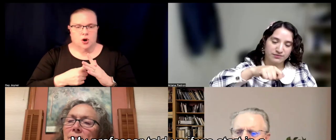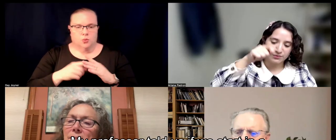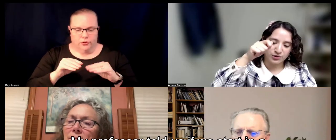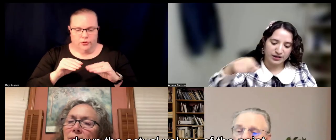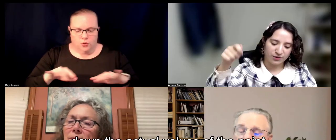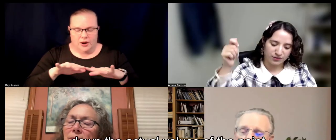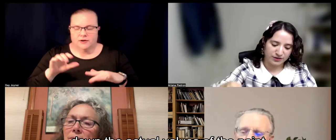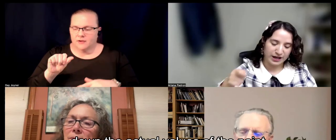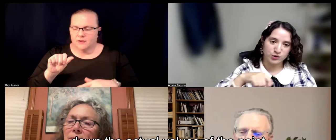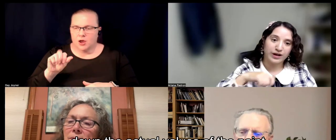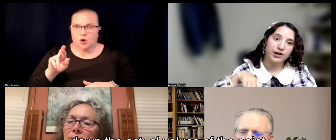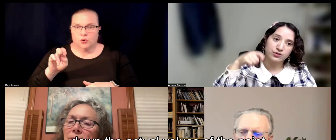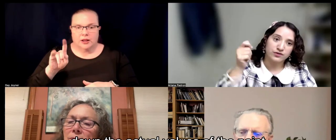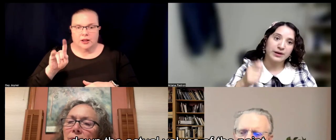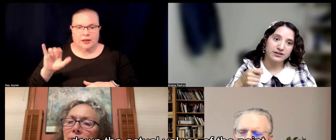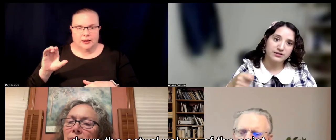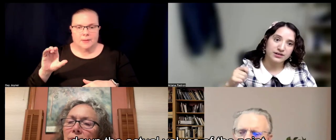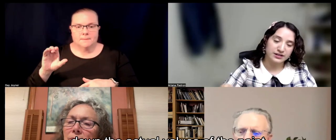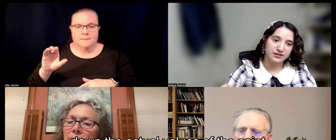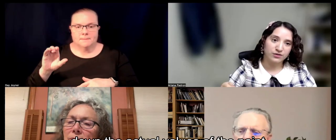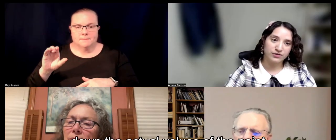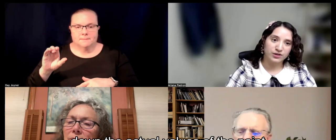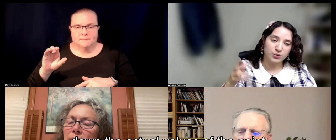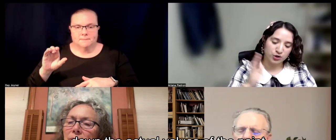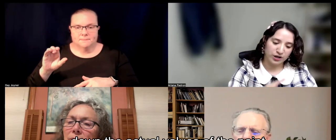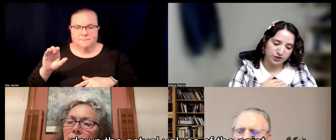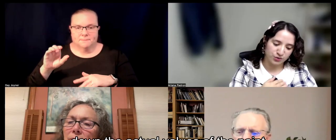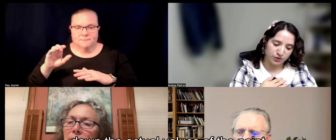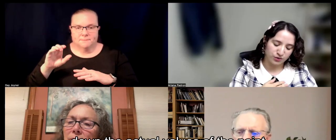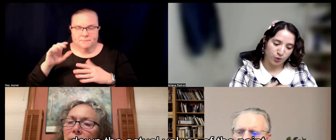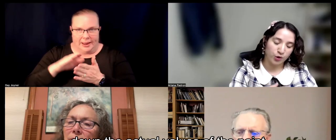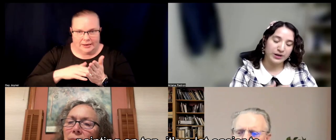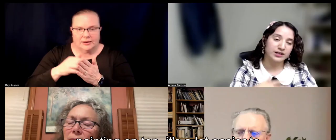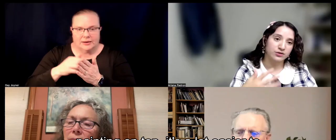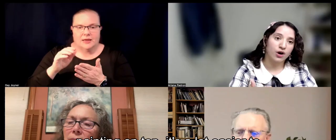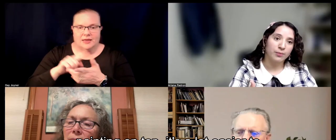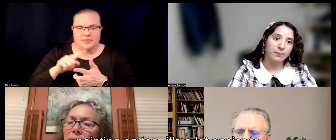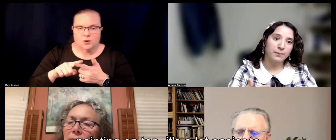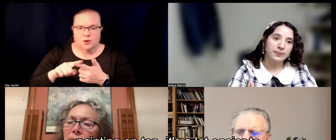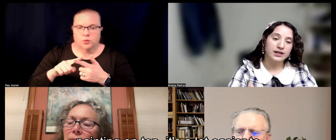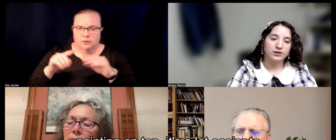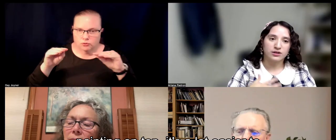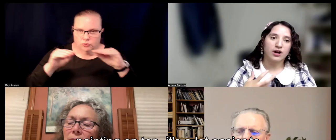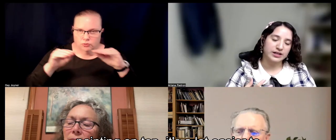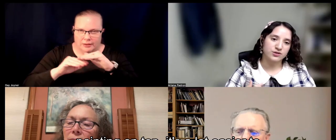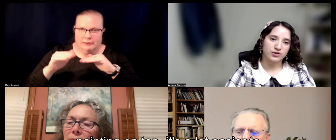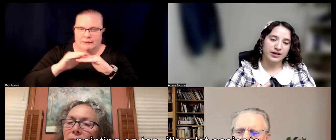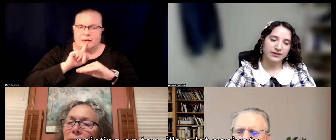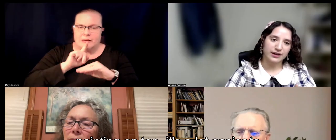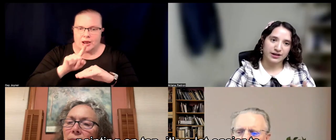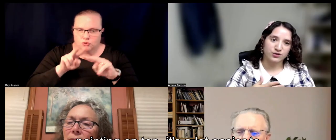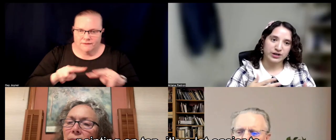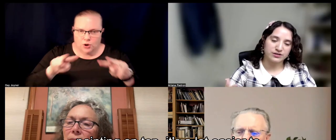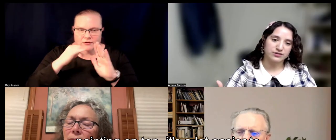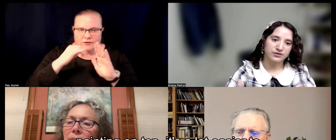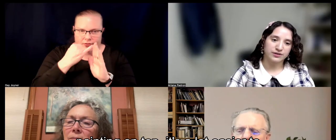we put down the actual values of the paint itself, when you actually do the oil painting on top, it's a lot easier to get